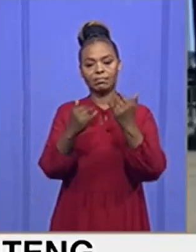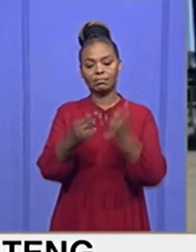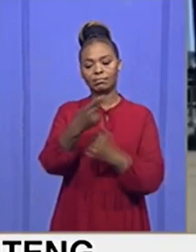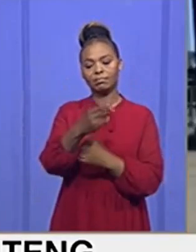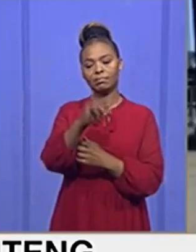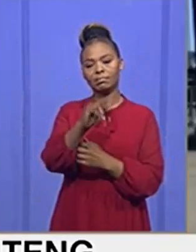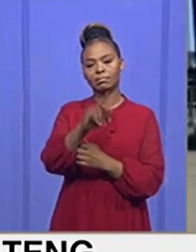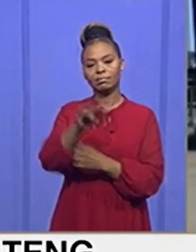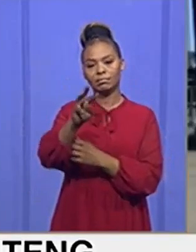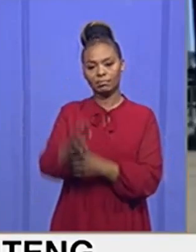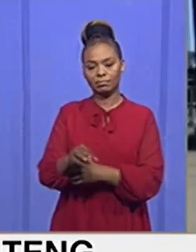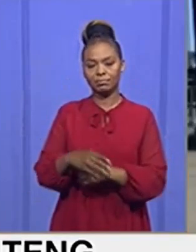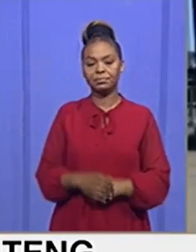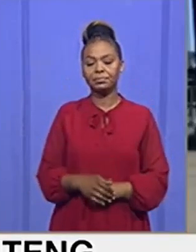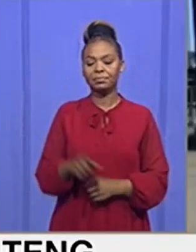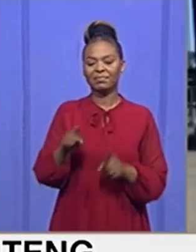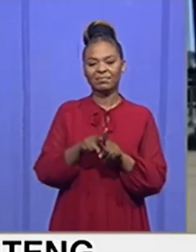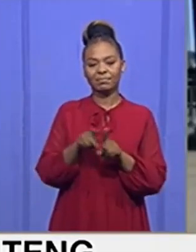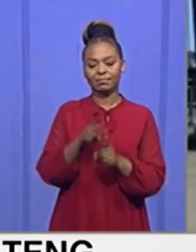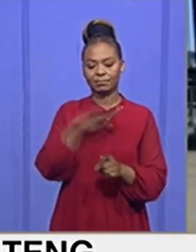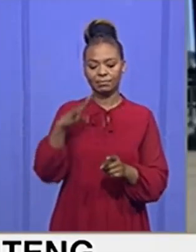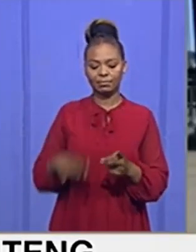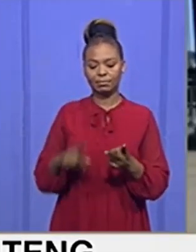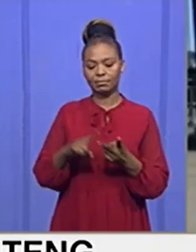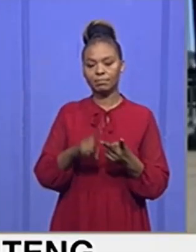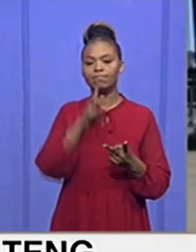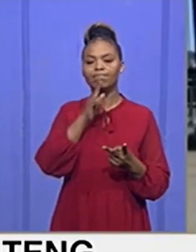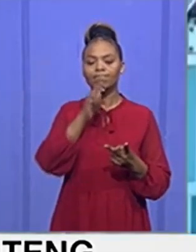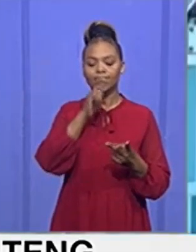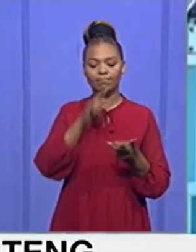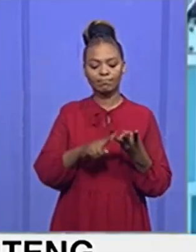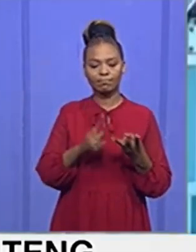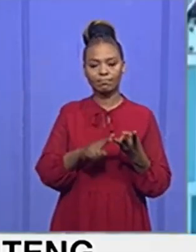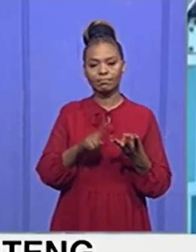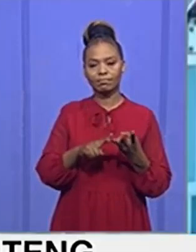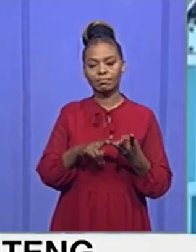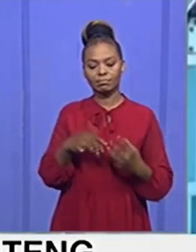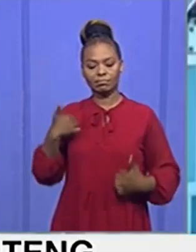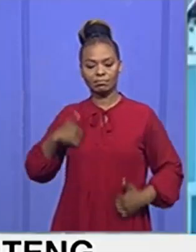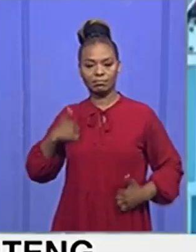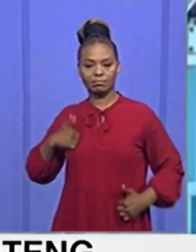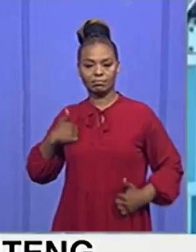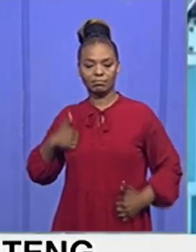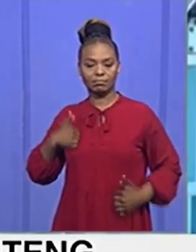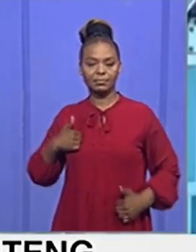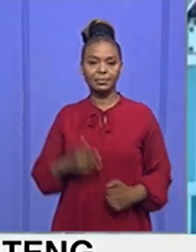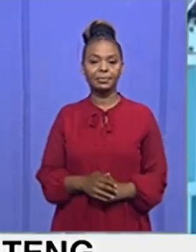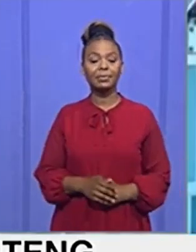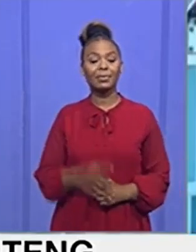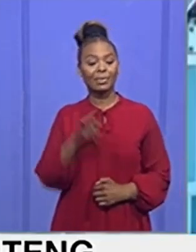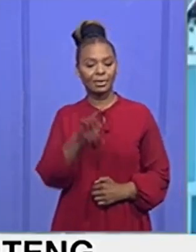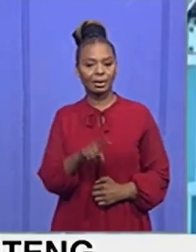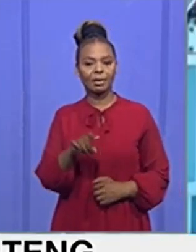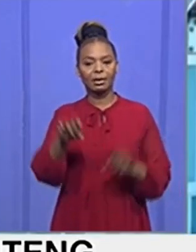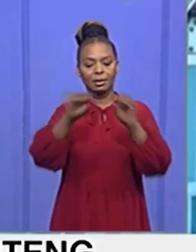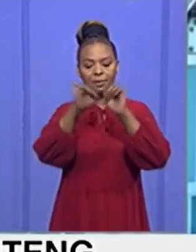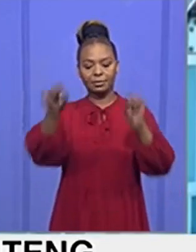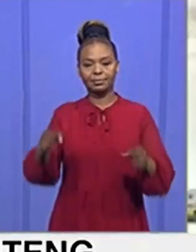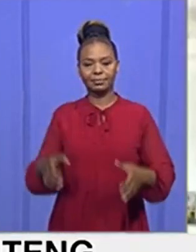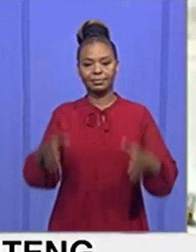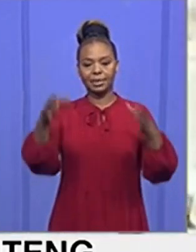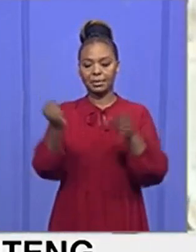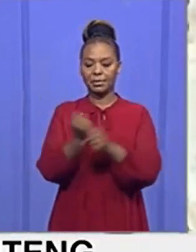Tse dingwe di akaretsa China, Qatar le Algeria. Le fa go ntse jalo, plante eno ga e dire jaaka